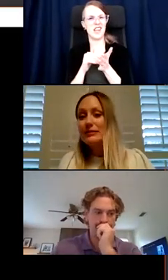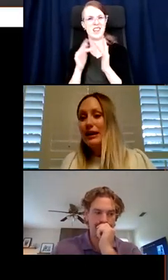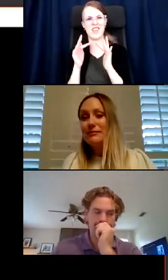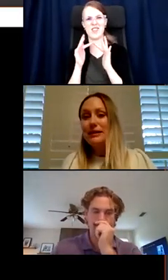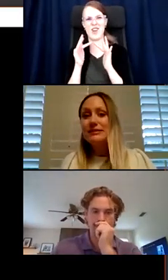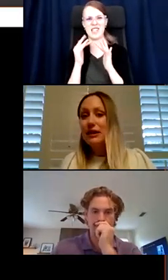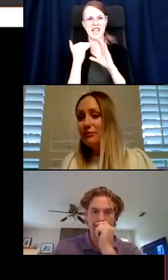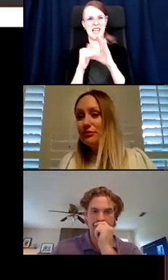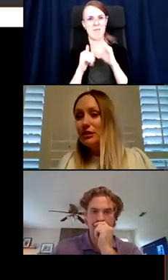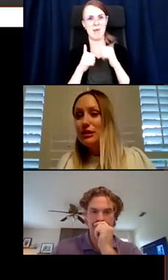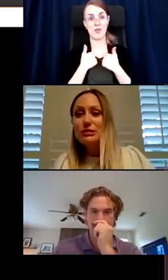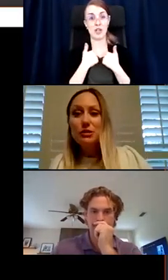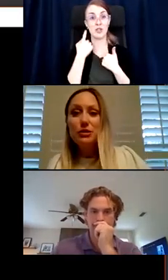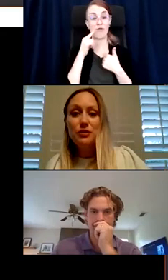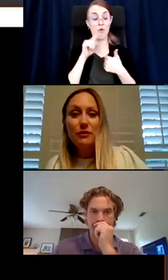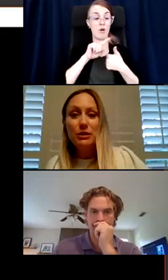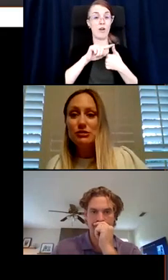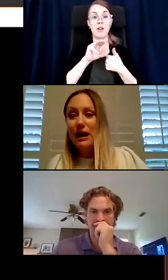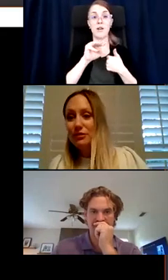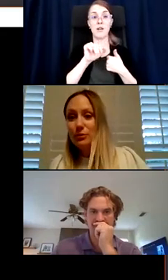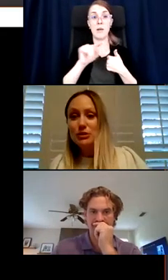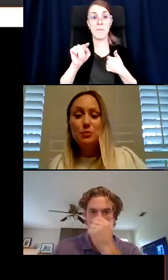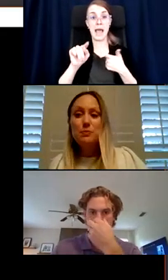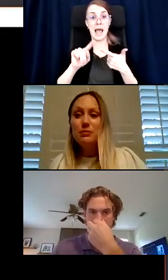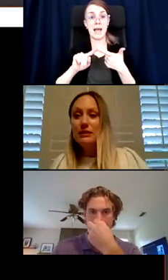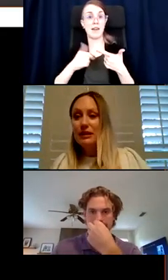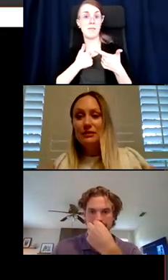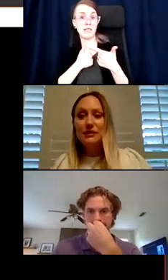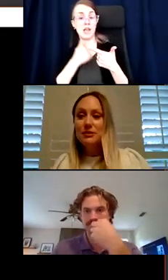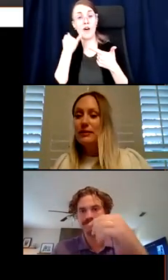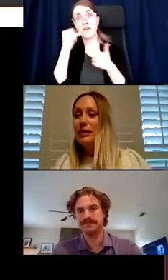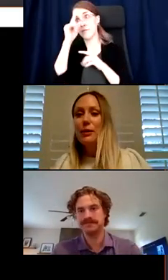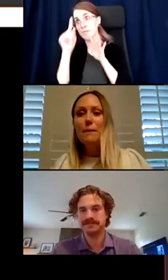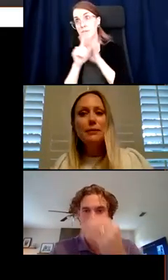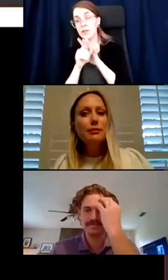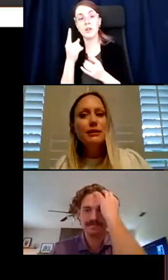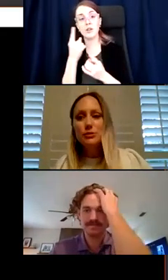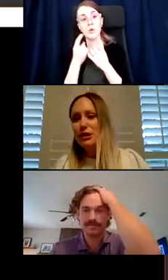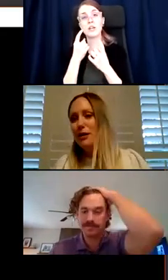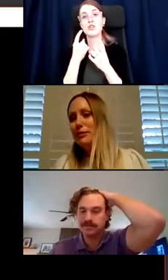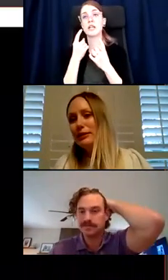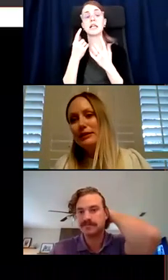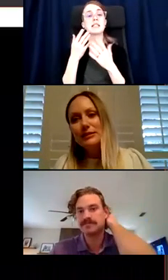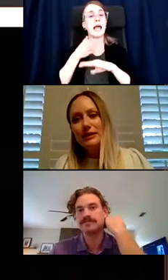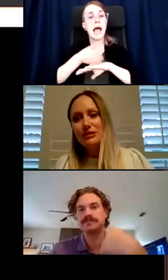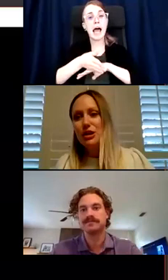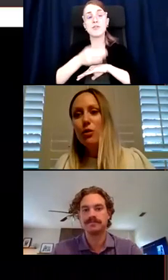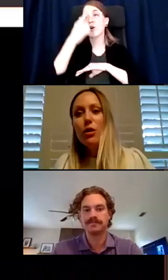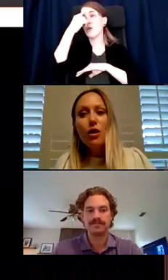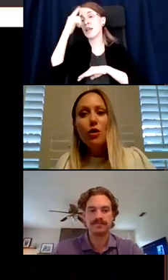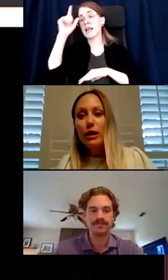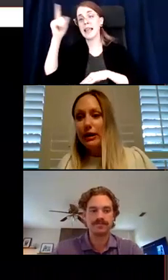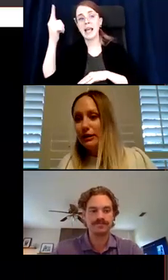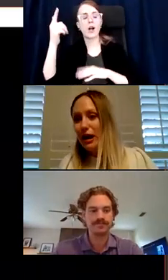for Matt and myself. So if you have questions afterwards, you think of something later, please reach out. Please let us